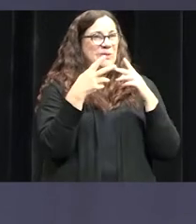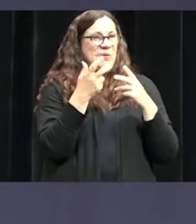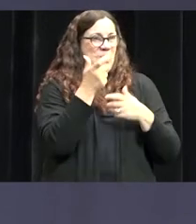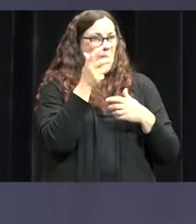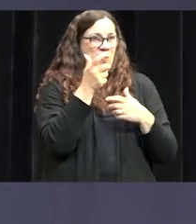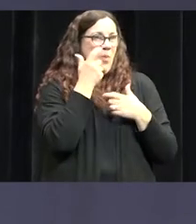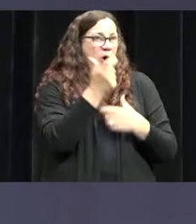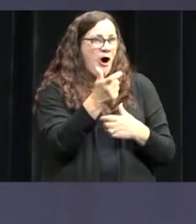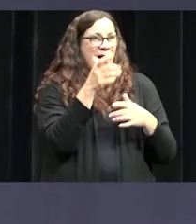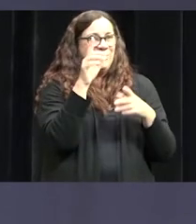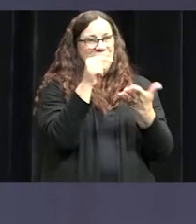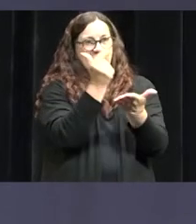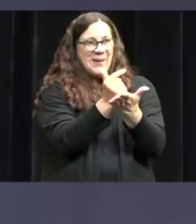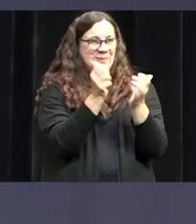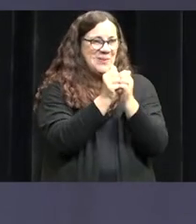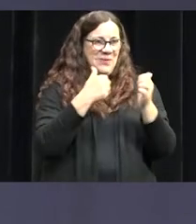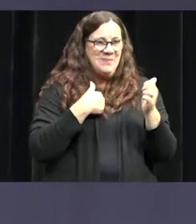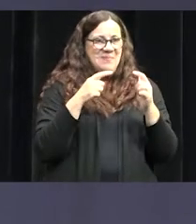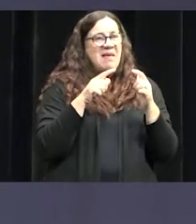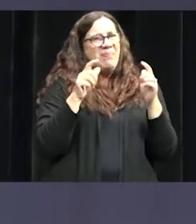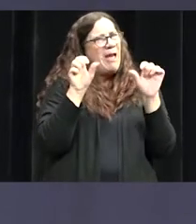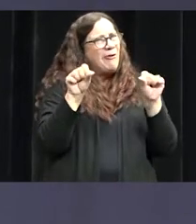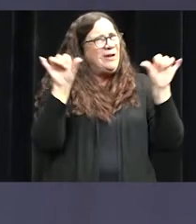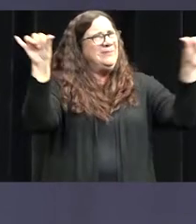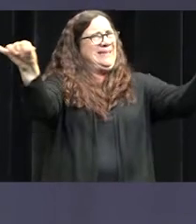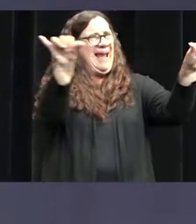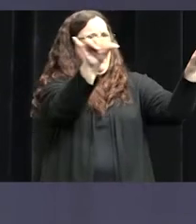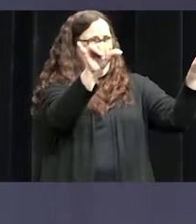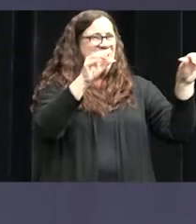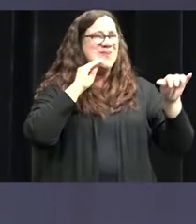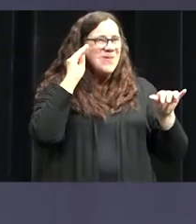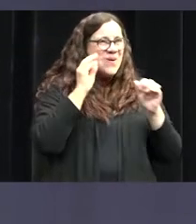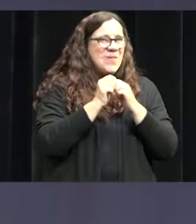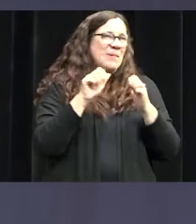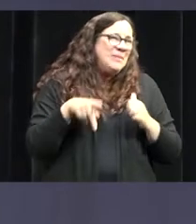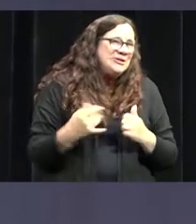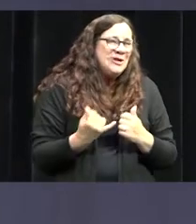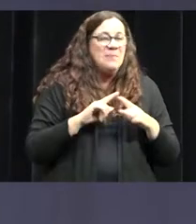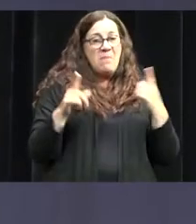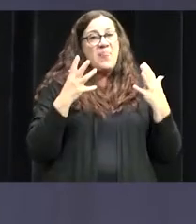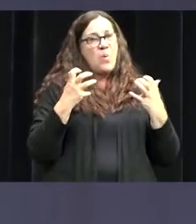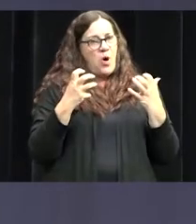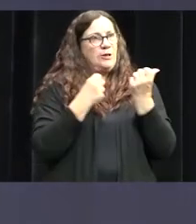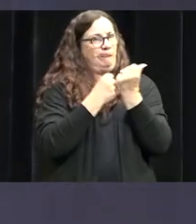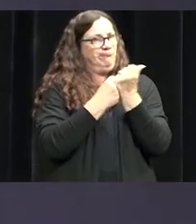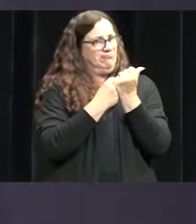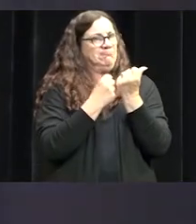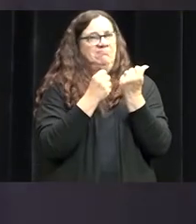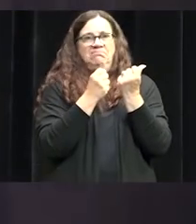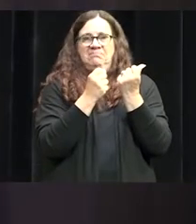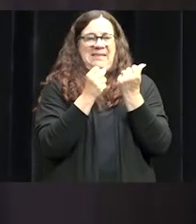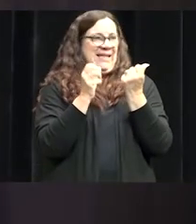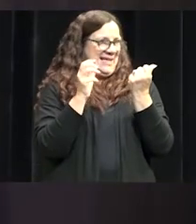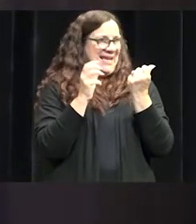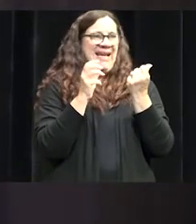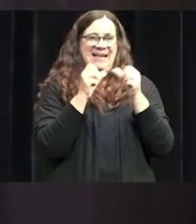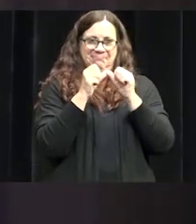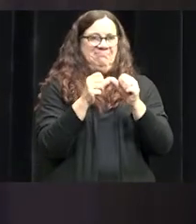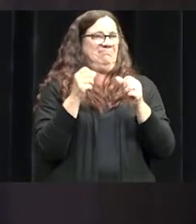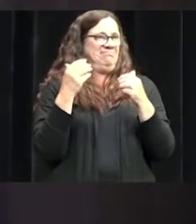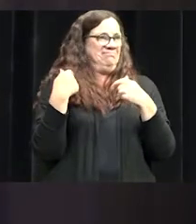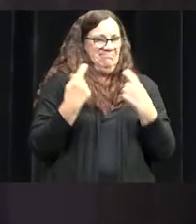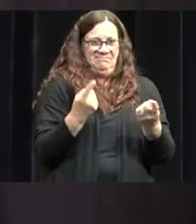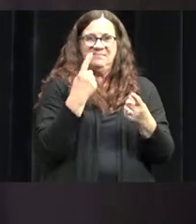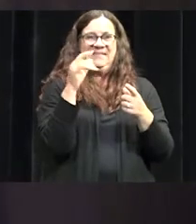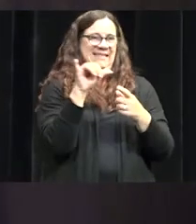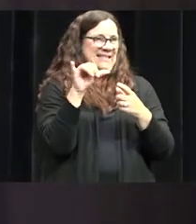support me as they have unconditionally over the last two years i love you all dearly to my parents who would